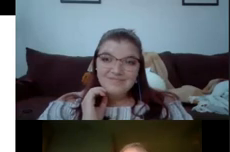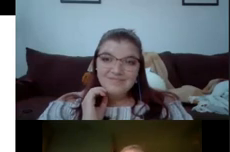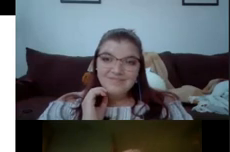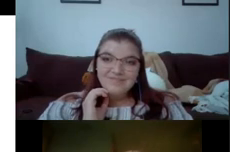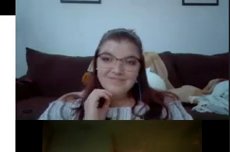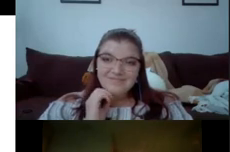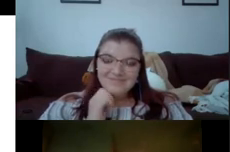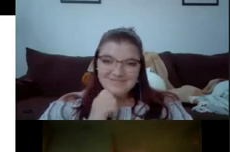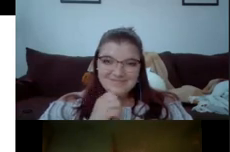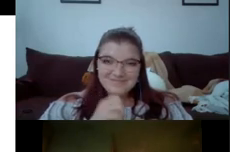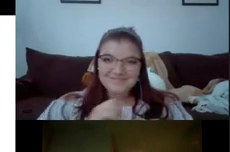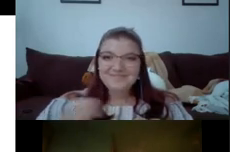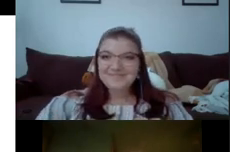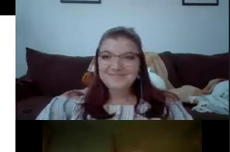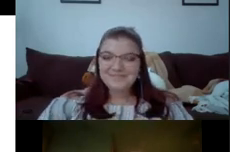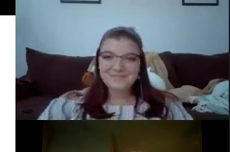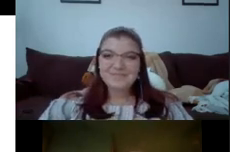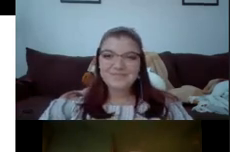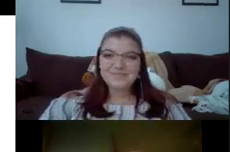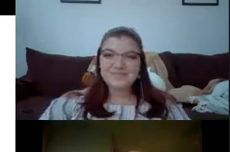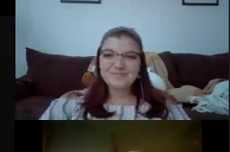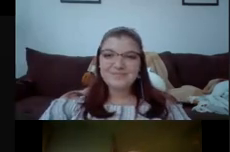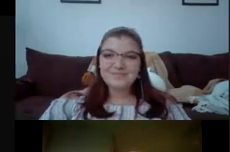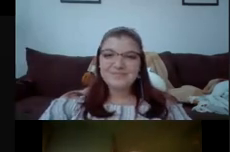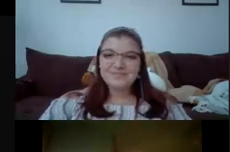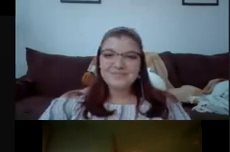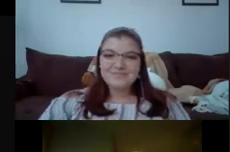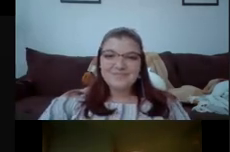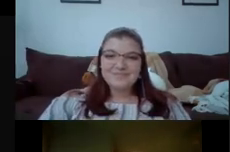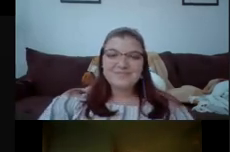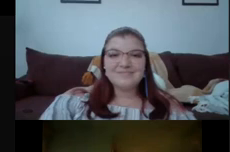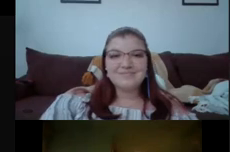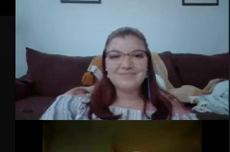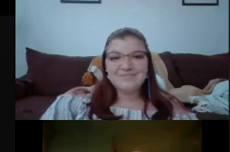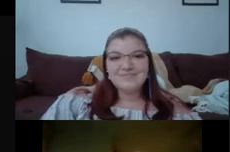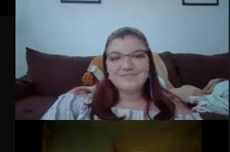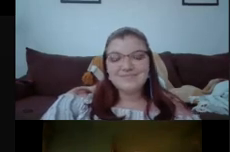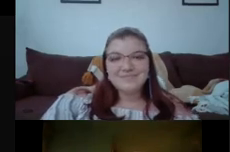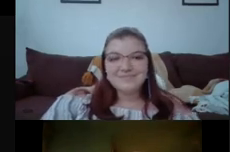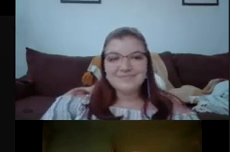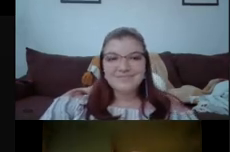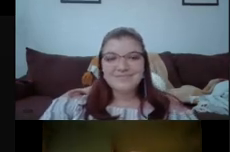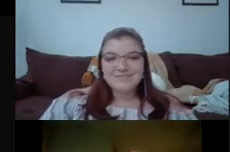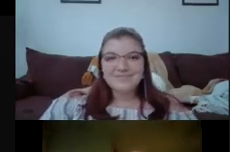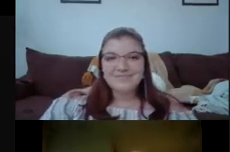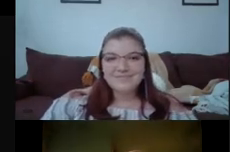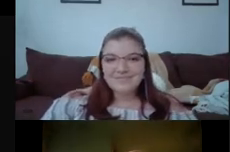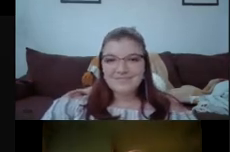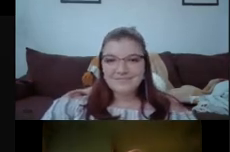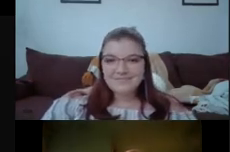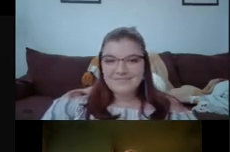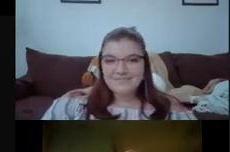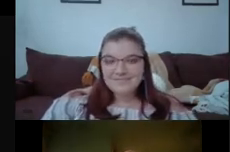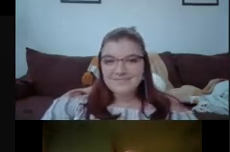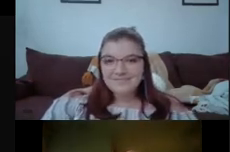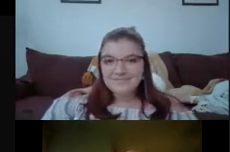had the pleasure of teaching in for several years. And the arts flourished. If you know of Garth